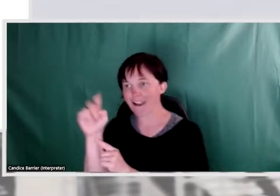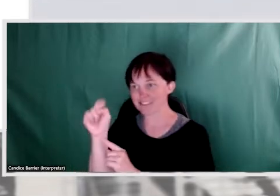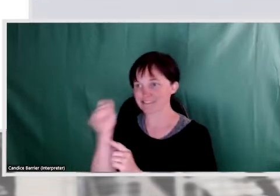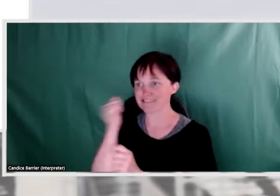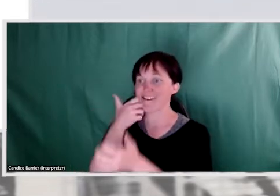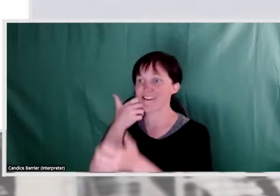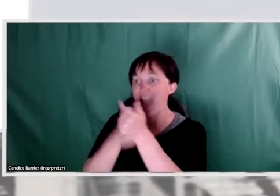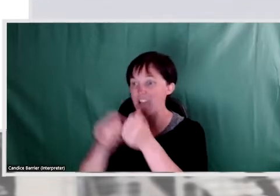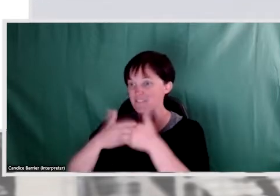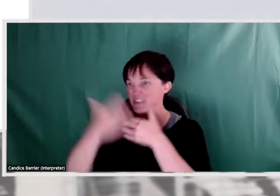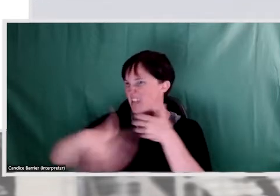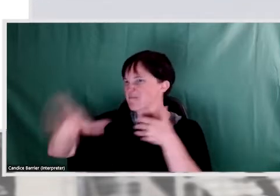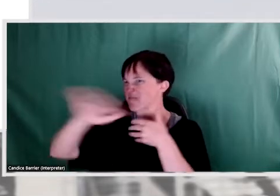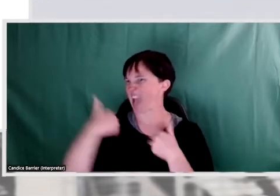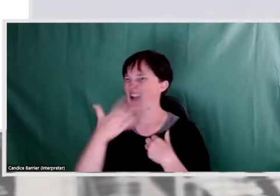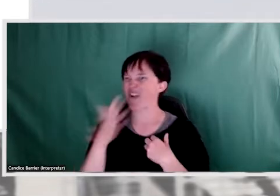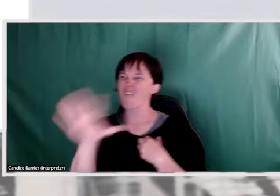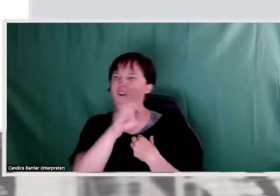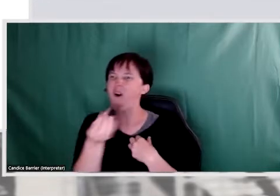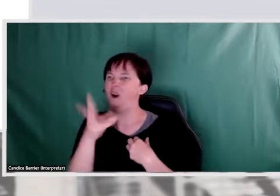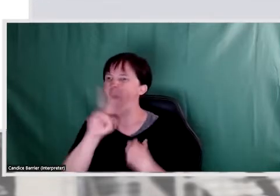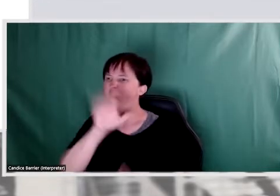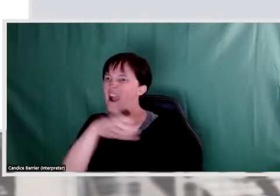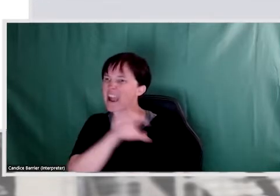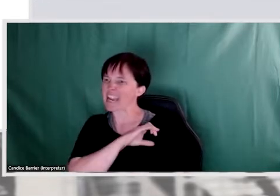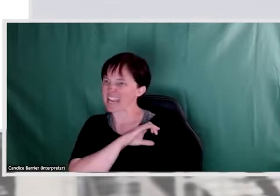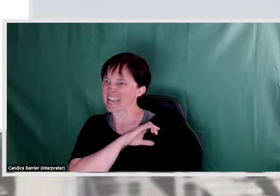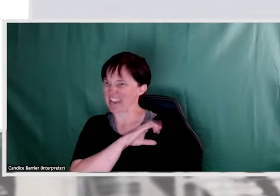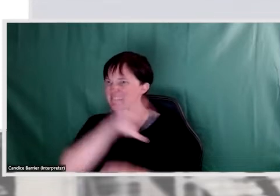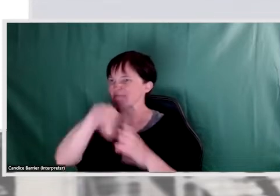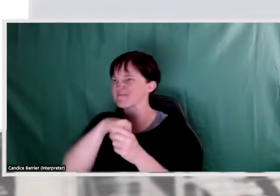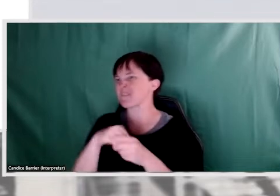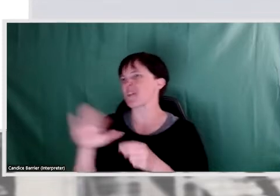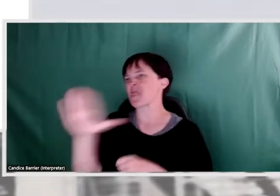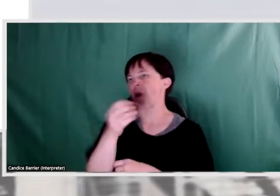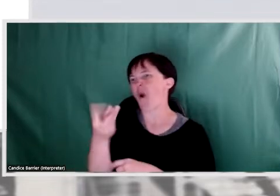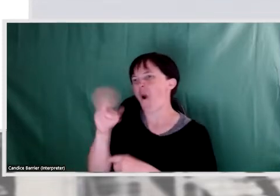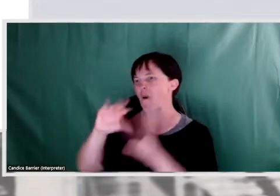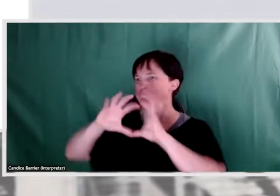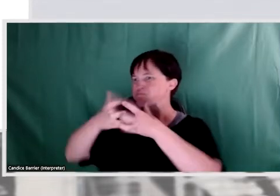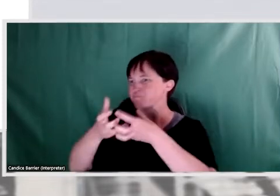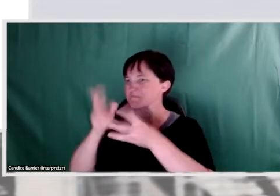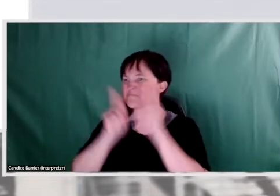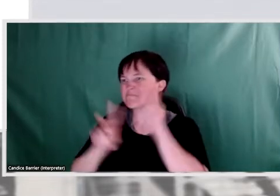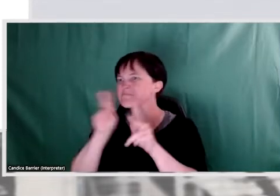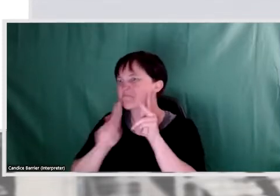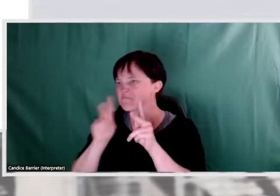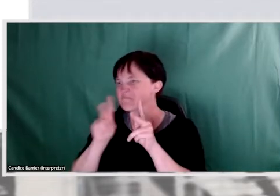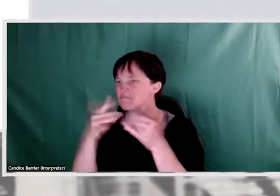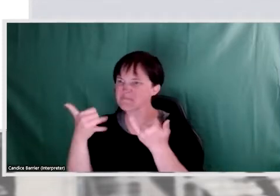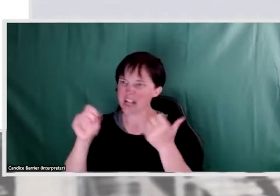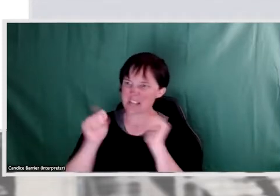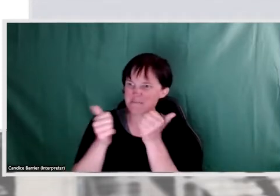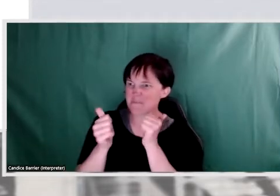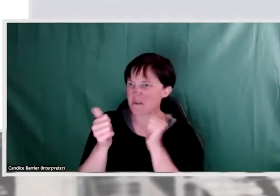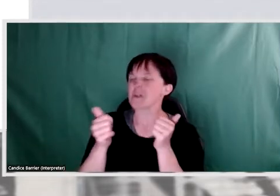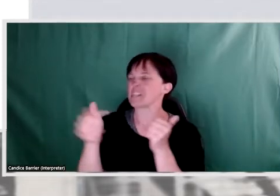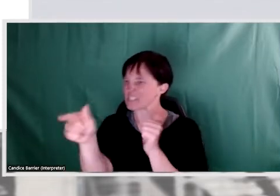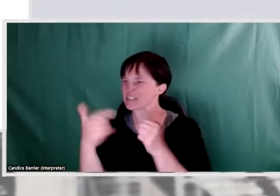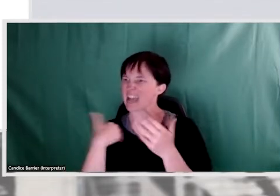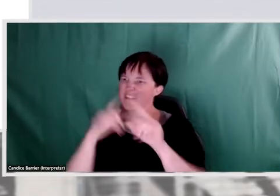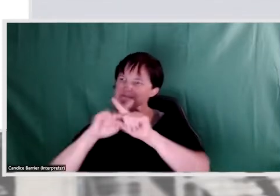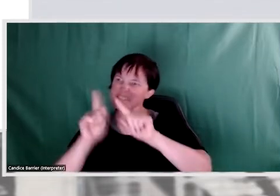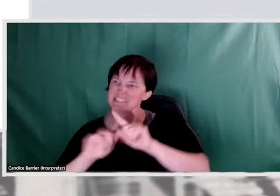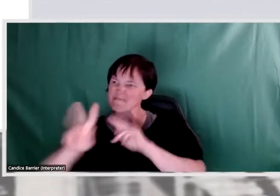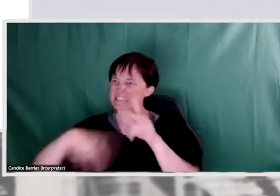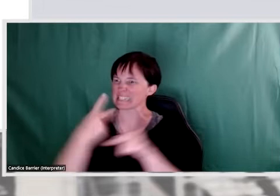park has kind of its own character, including its own group of people who come to play these kind of sports. You can pick up games of a different flavor